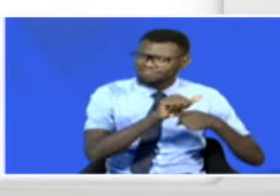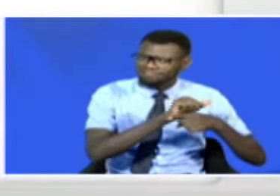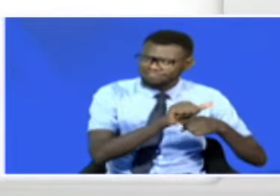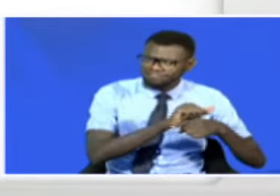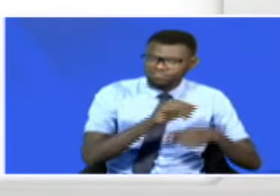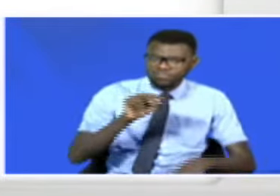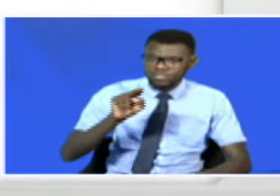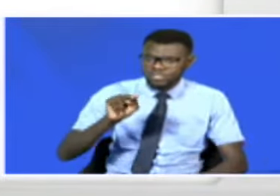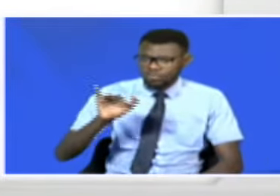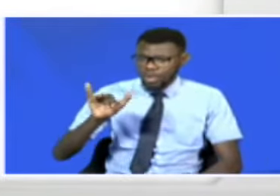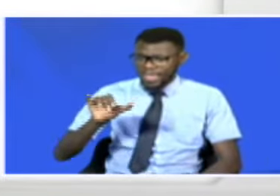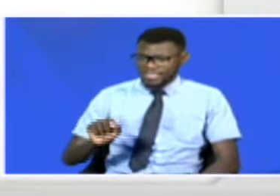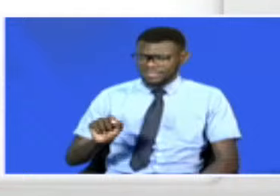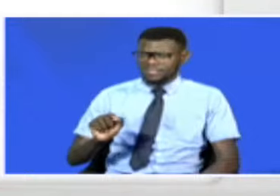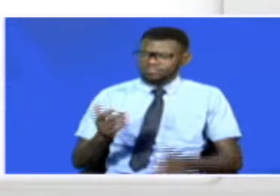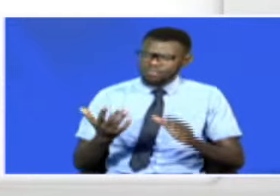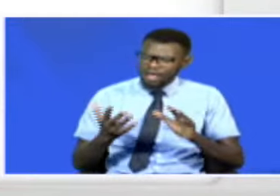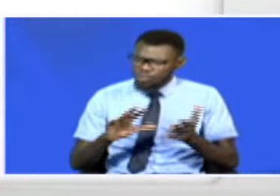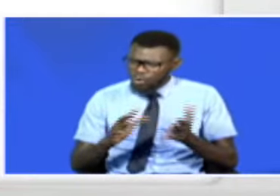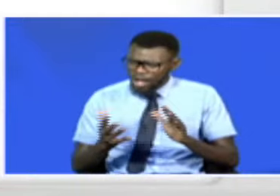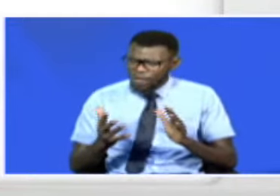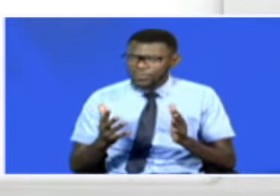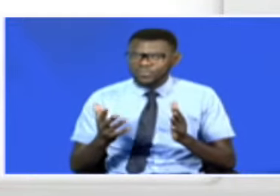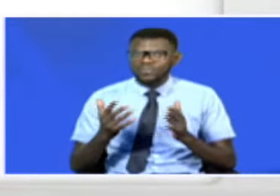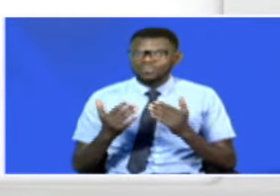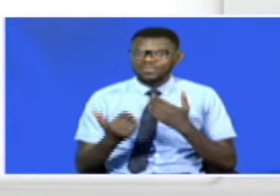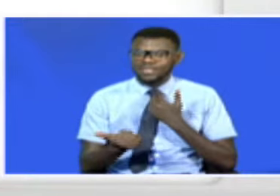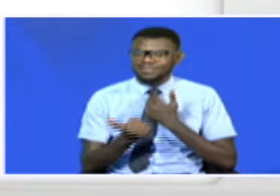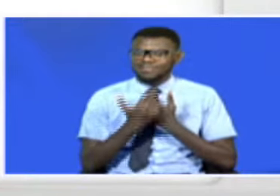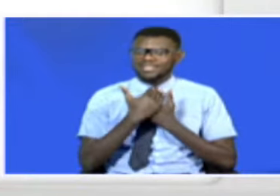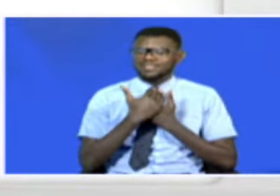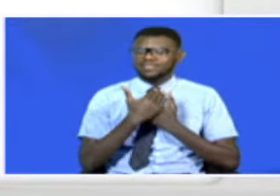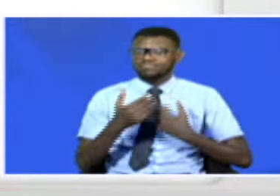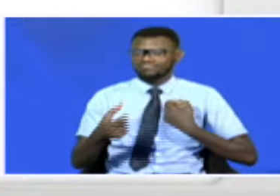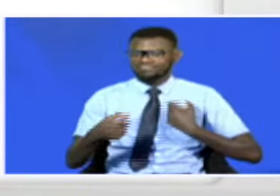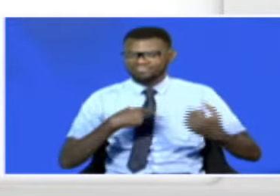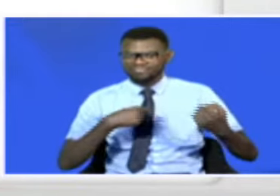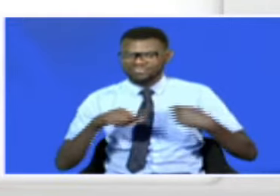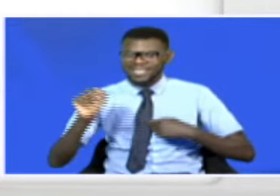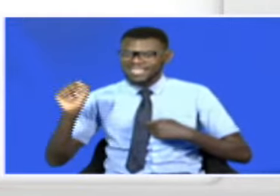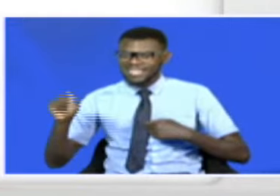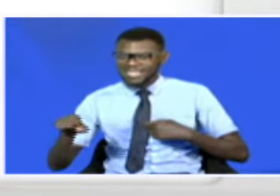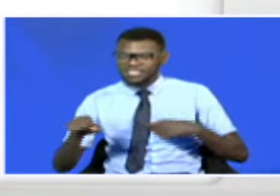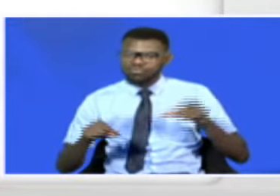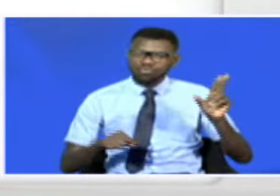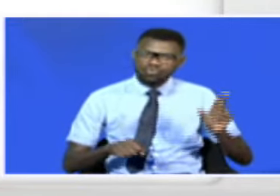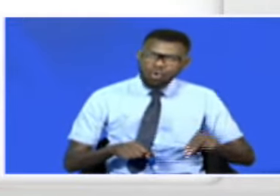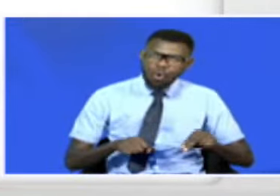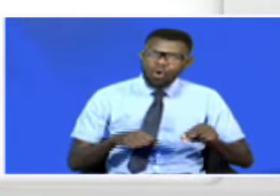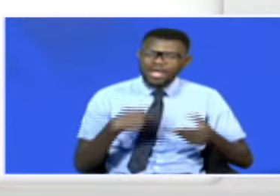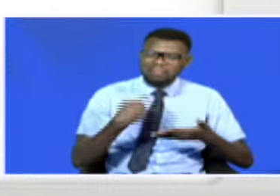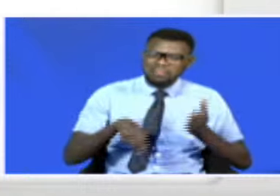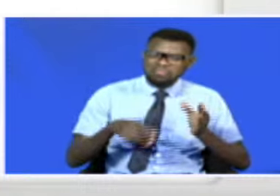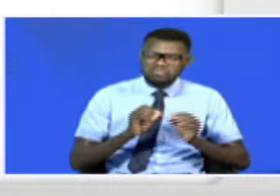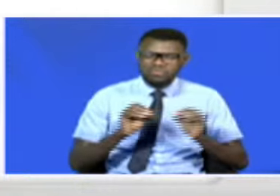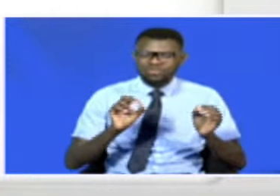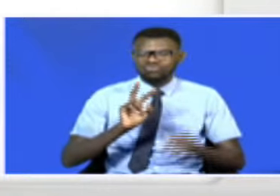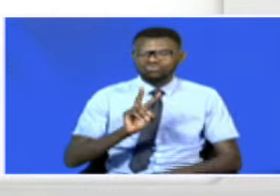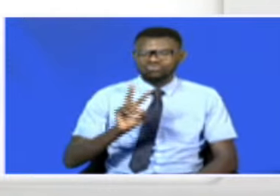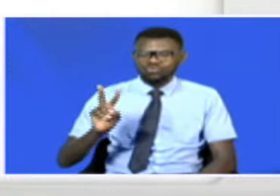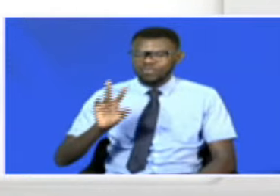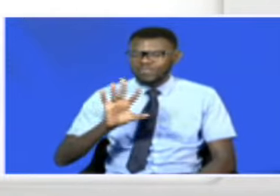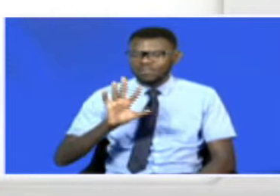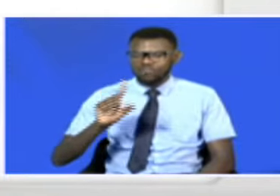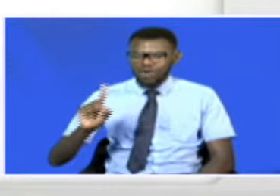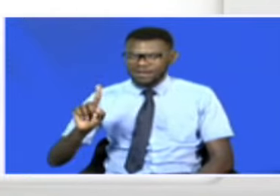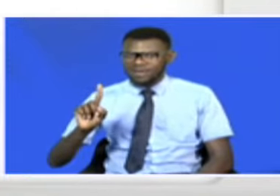NYS rookies? Send your yes or no answers to our toll-free number 22151 and also tag